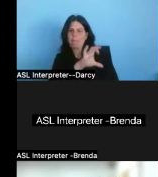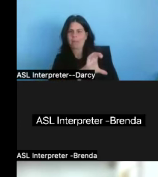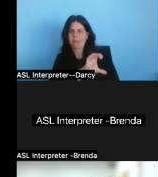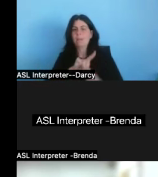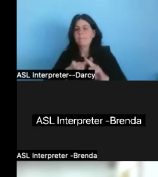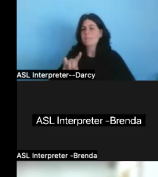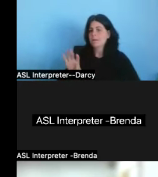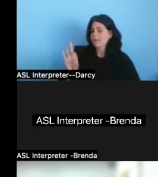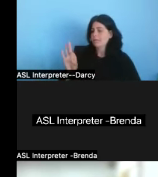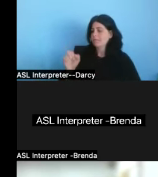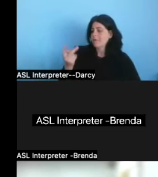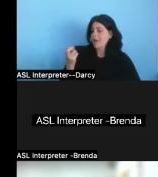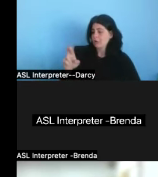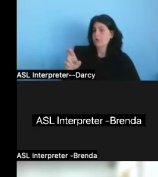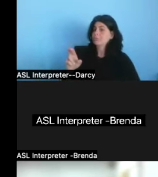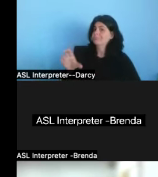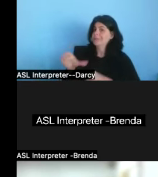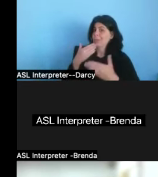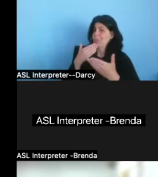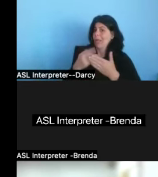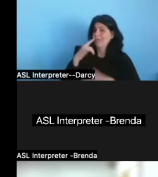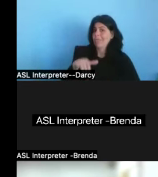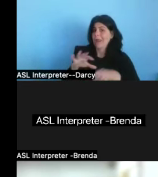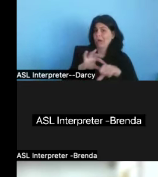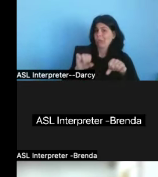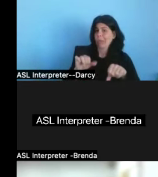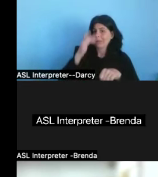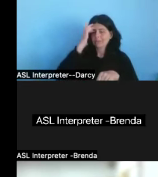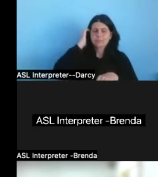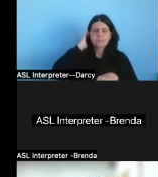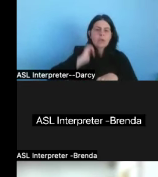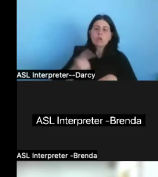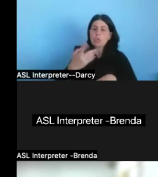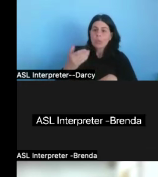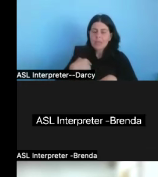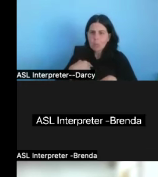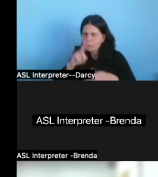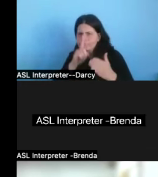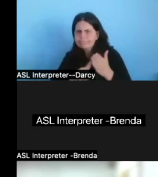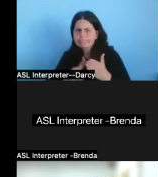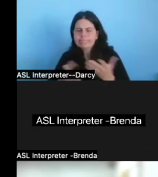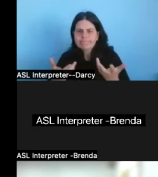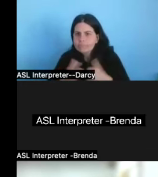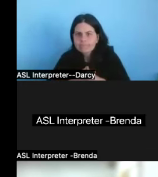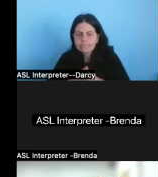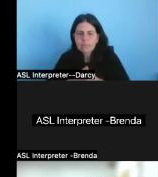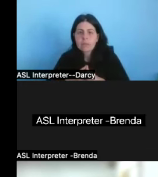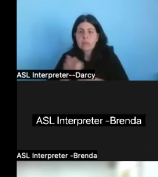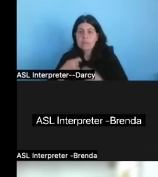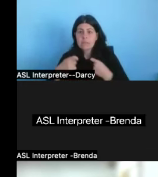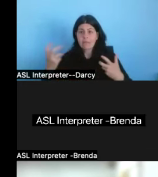did perform really well for this event. So one thing that we're looking into is that instead of combining